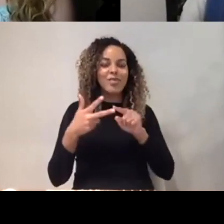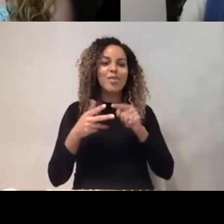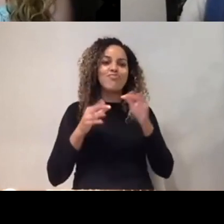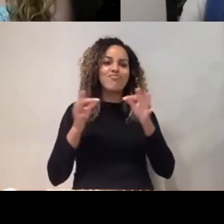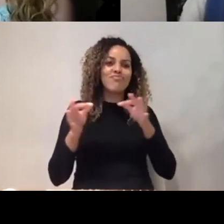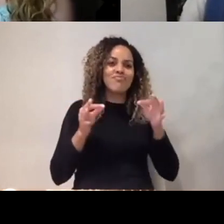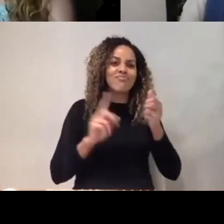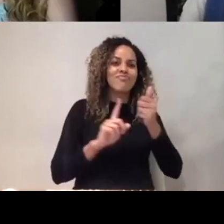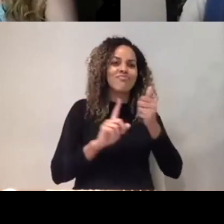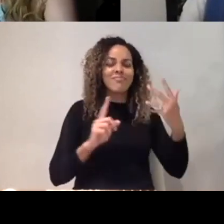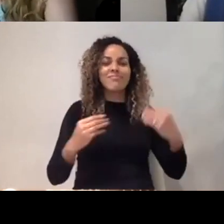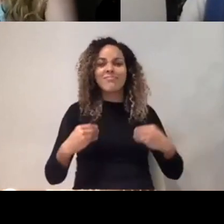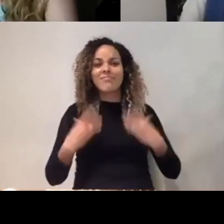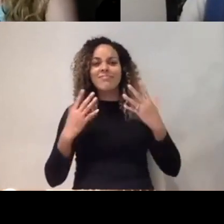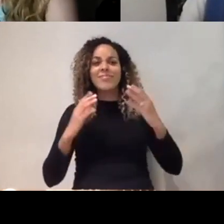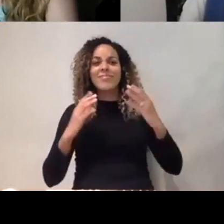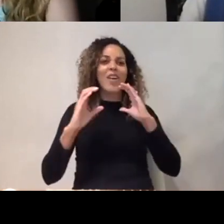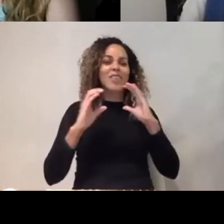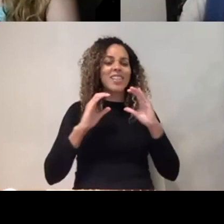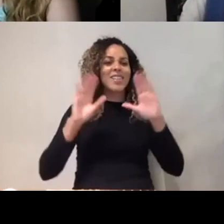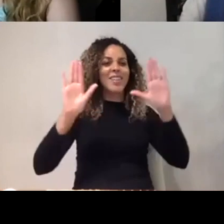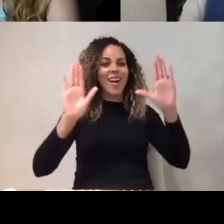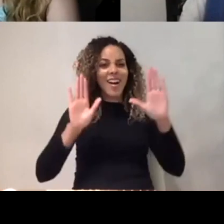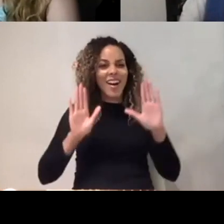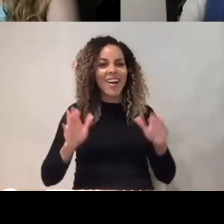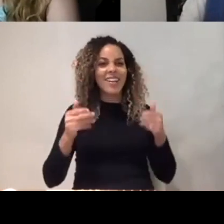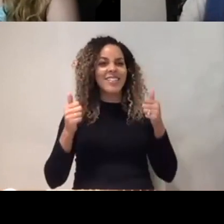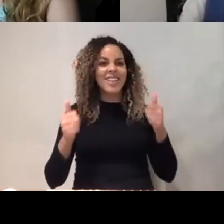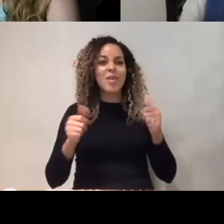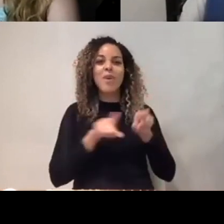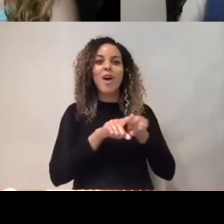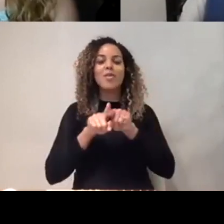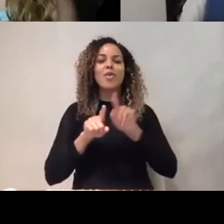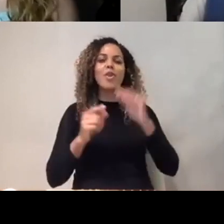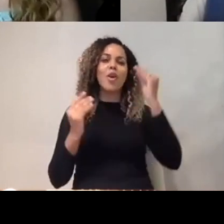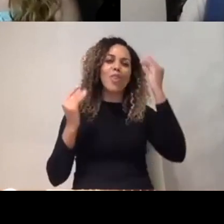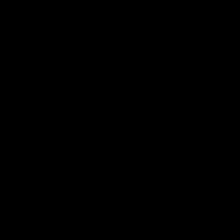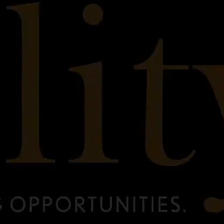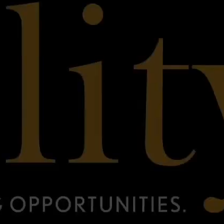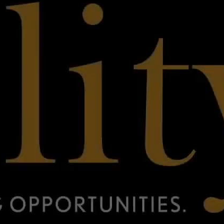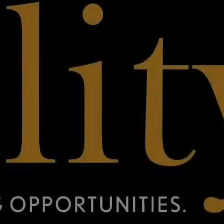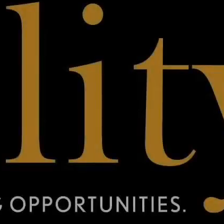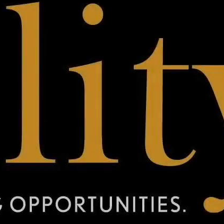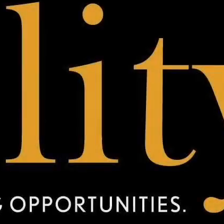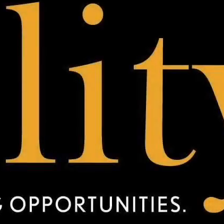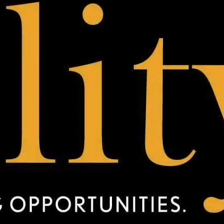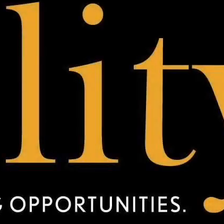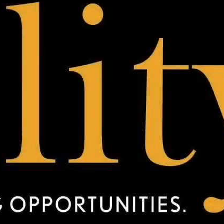awesome conversation, and all for your thoughts and your comments today.